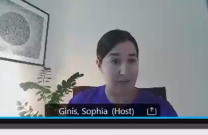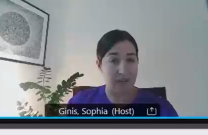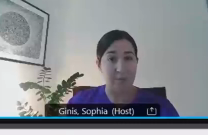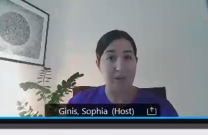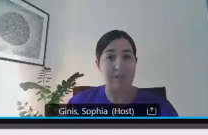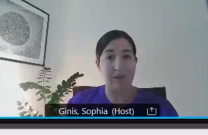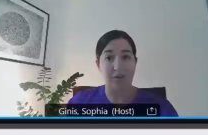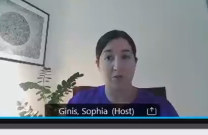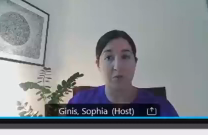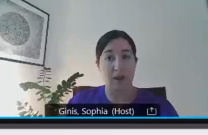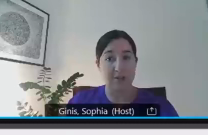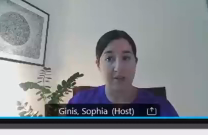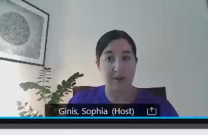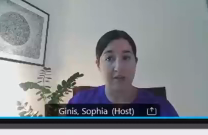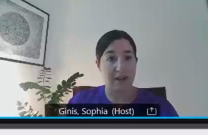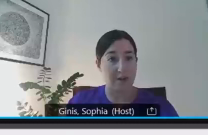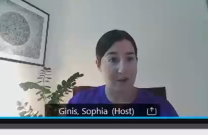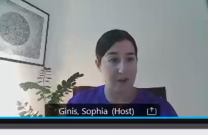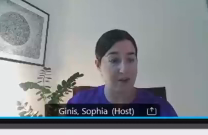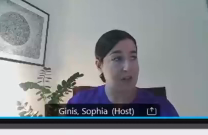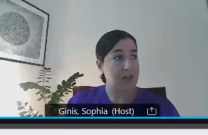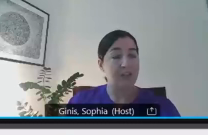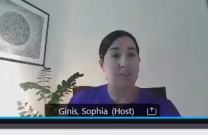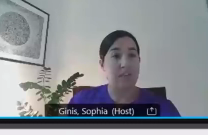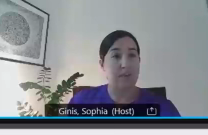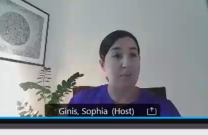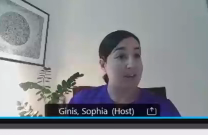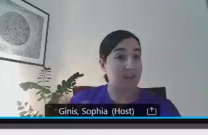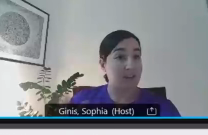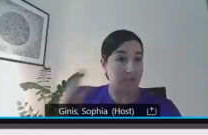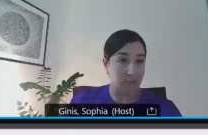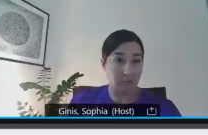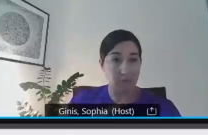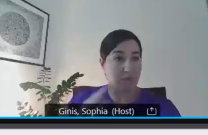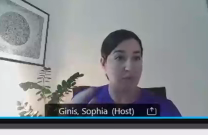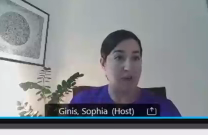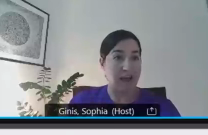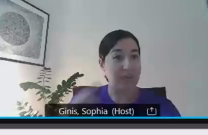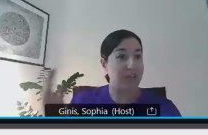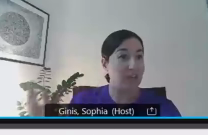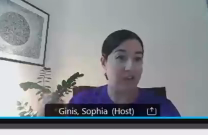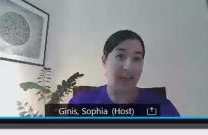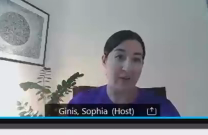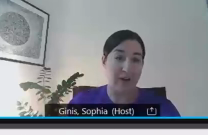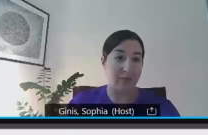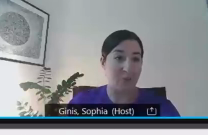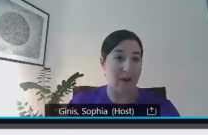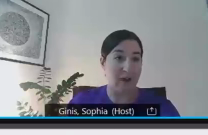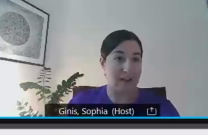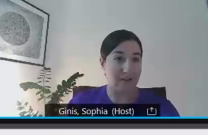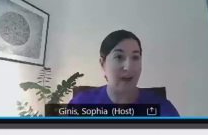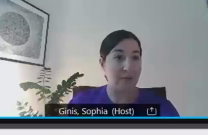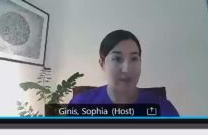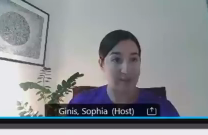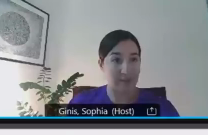and Lowry being potential new routes under evaluation. We had to kind of re-look at where we